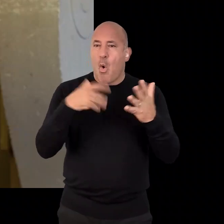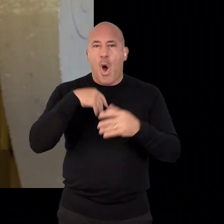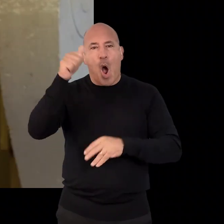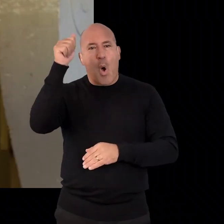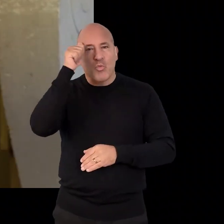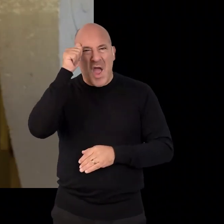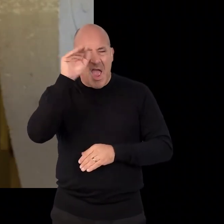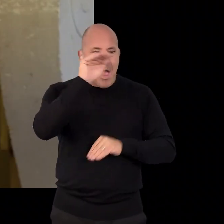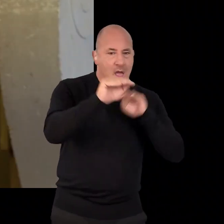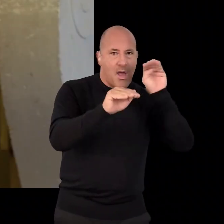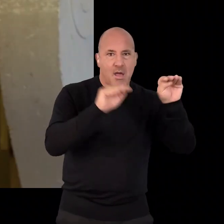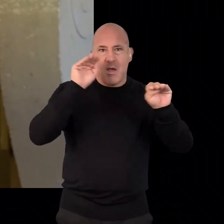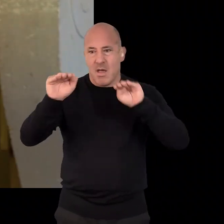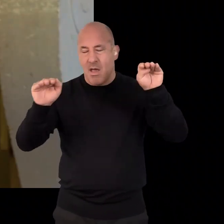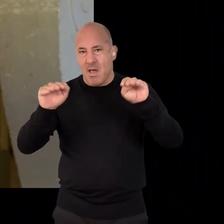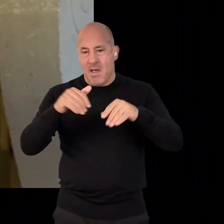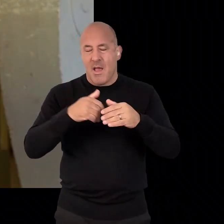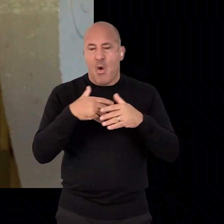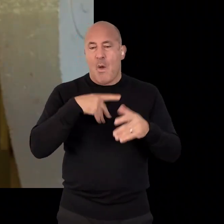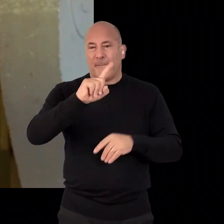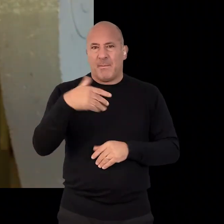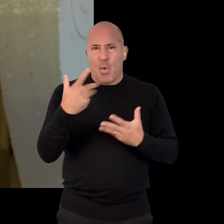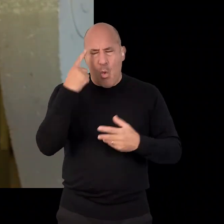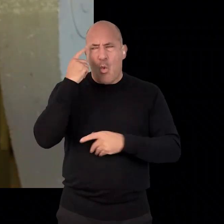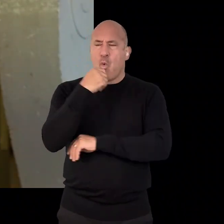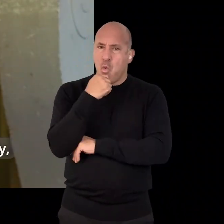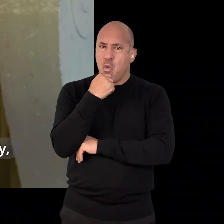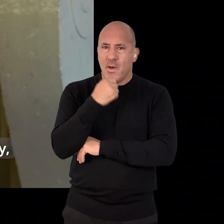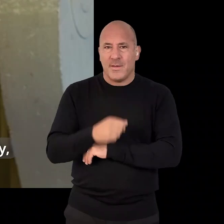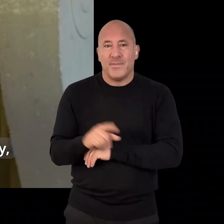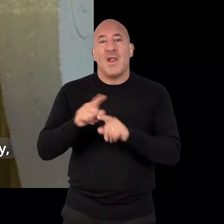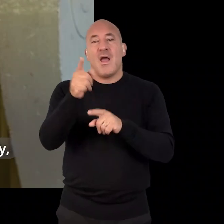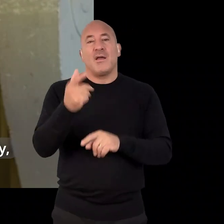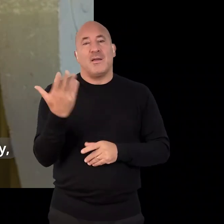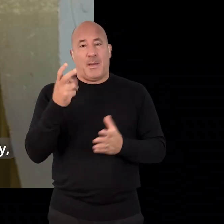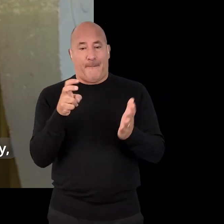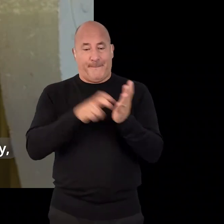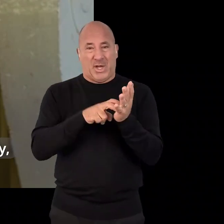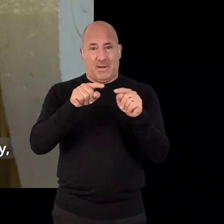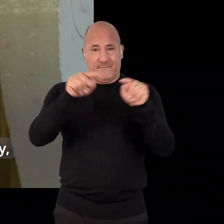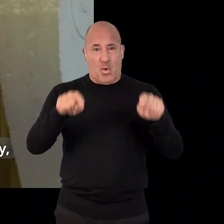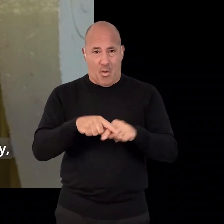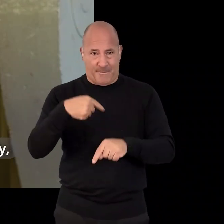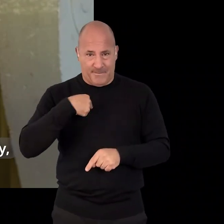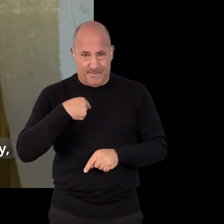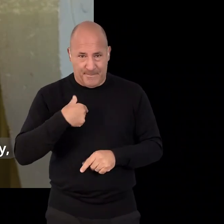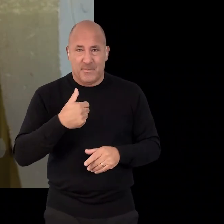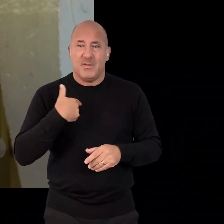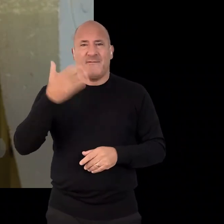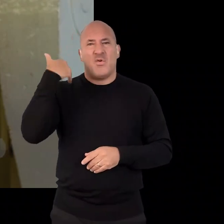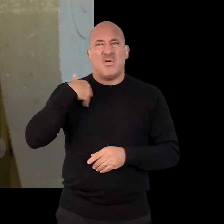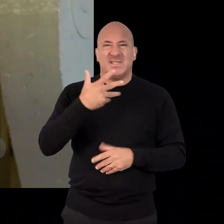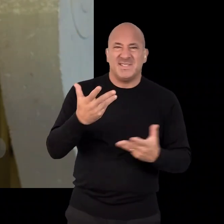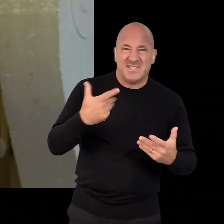It's getting there, and it's raising awareness and just making people think. When there was a booking form for me, I used to say, you know, if